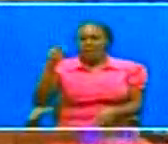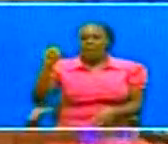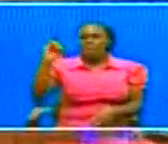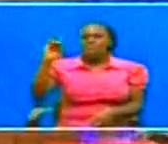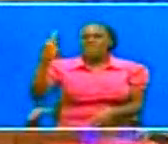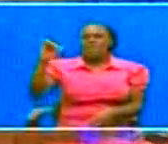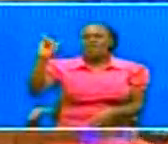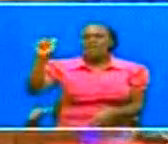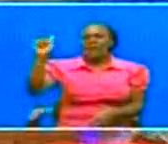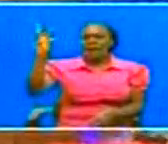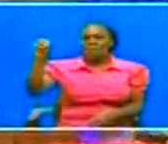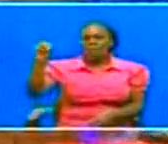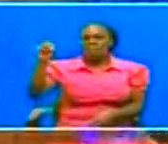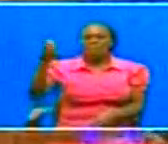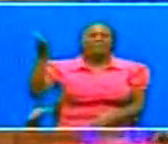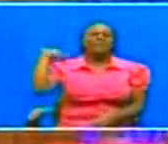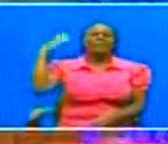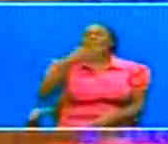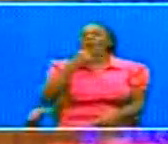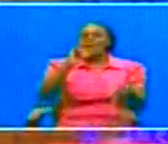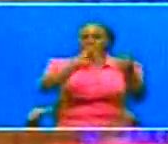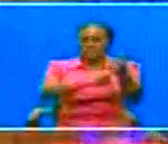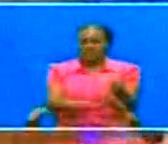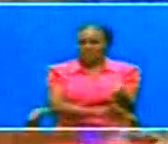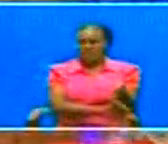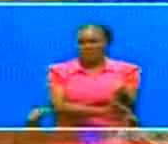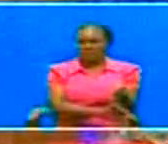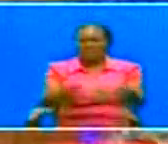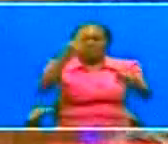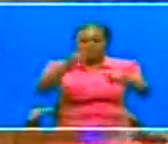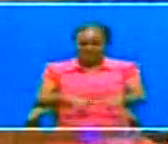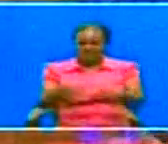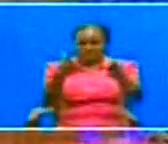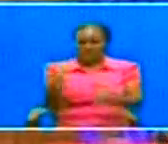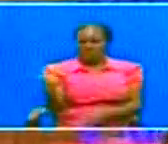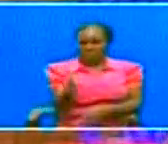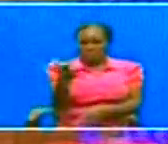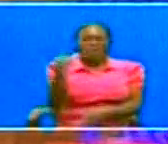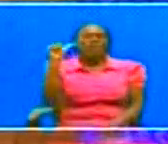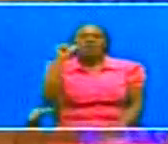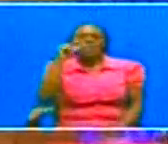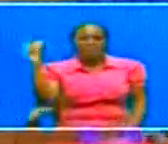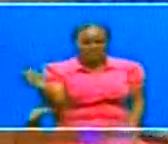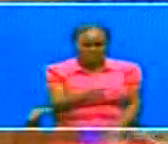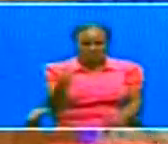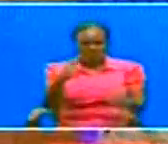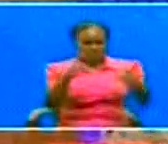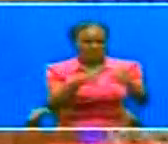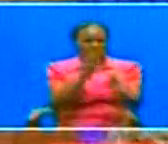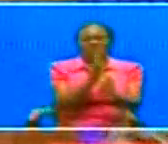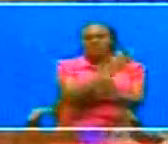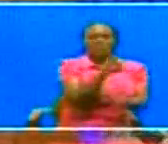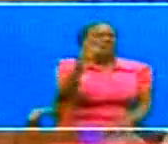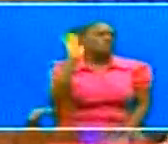Makeba's ex-husband, his name is Charlie. I sat in his studio in North London for 6 months. Before he listened